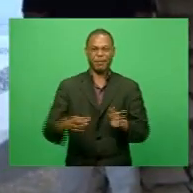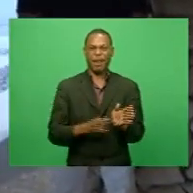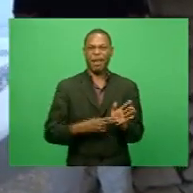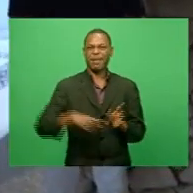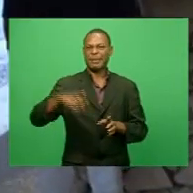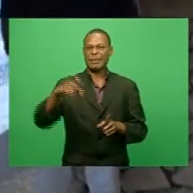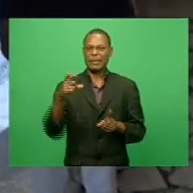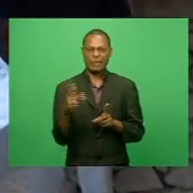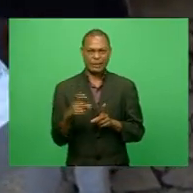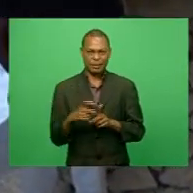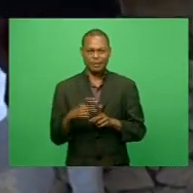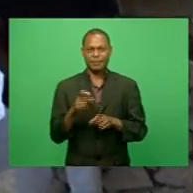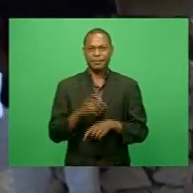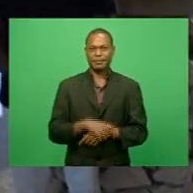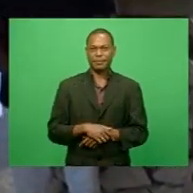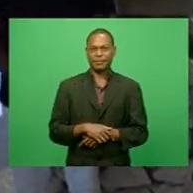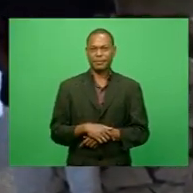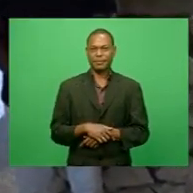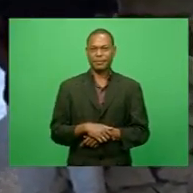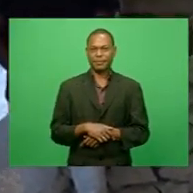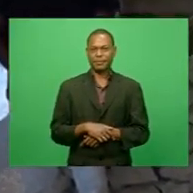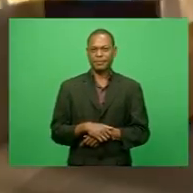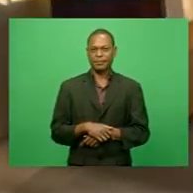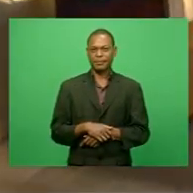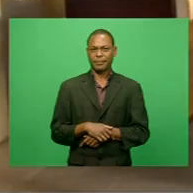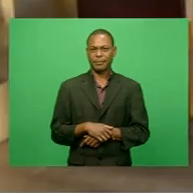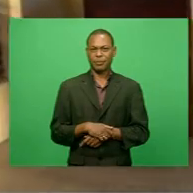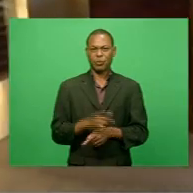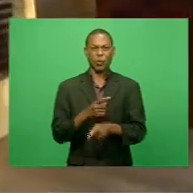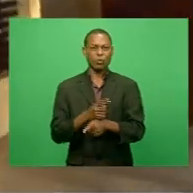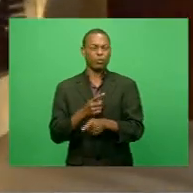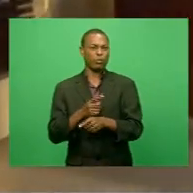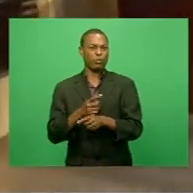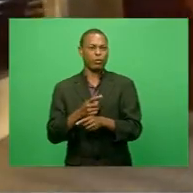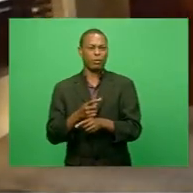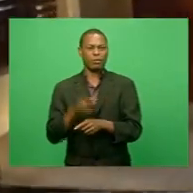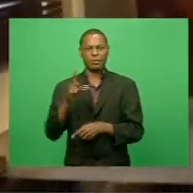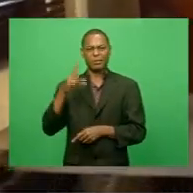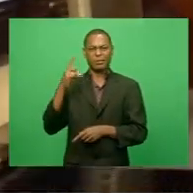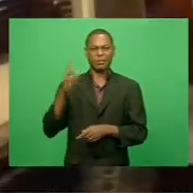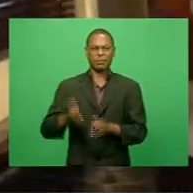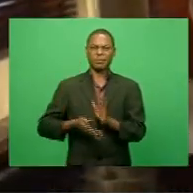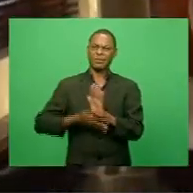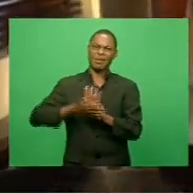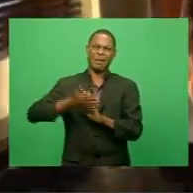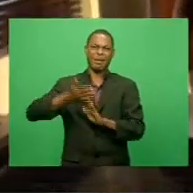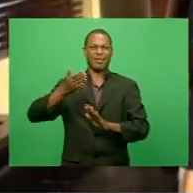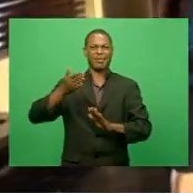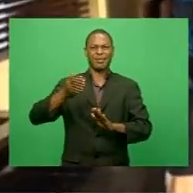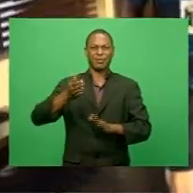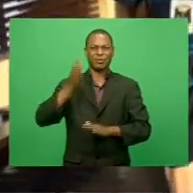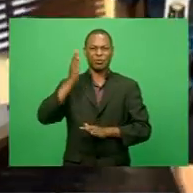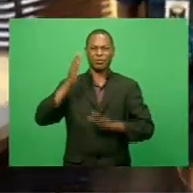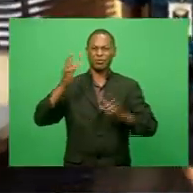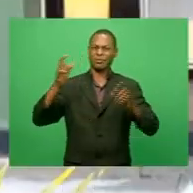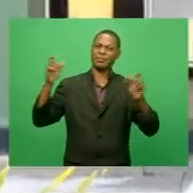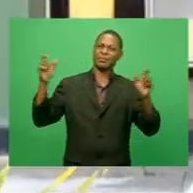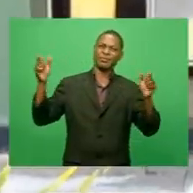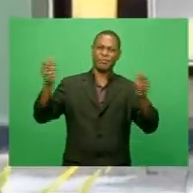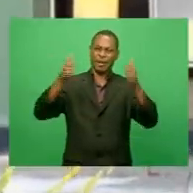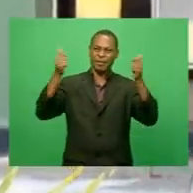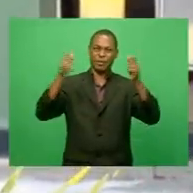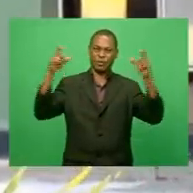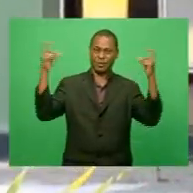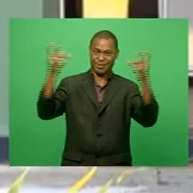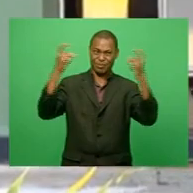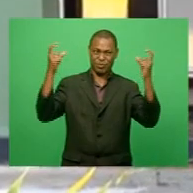the Natambua High School alumni 90 years anniversary celebration, Conrote says NCDs are a real threat to